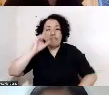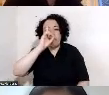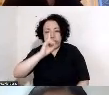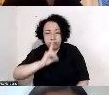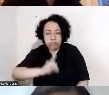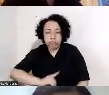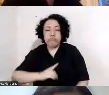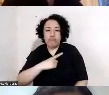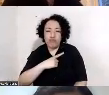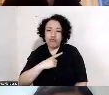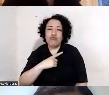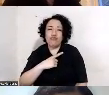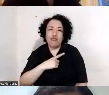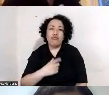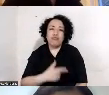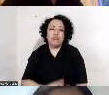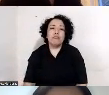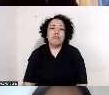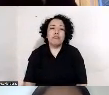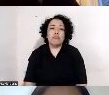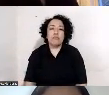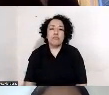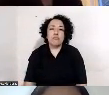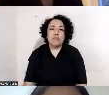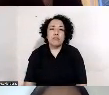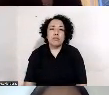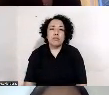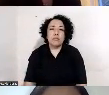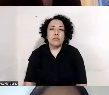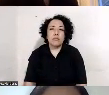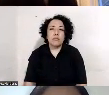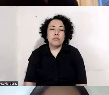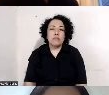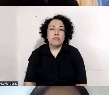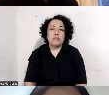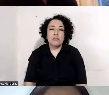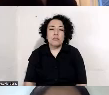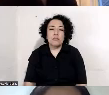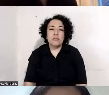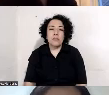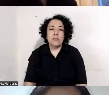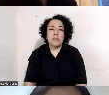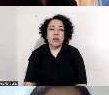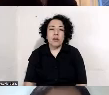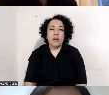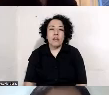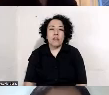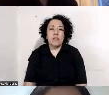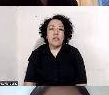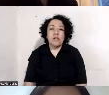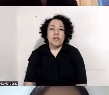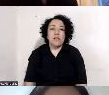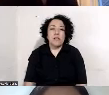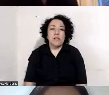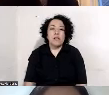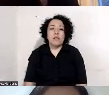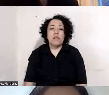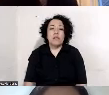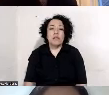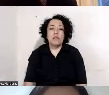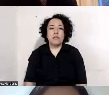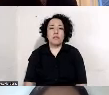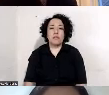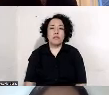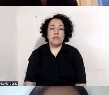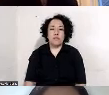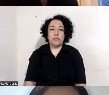In our previous research, the other big finding that we had is that many of these students were successful only